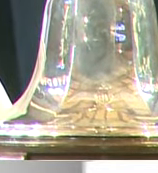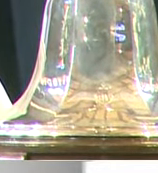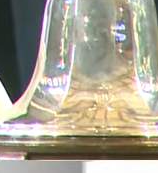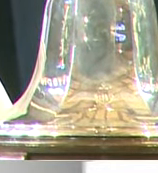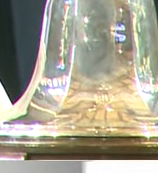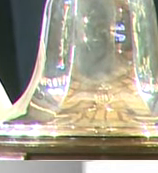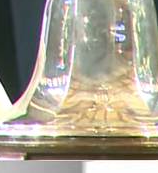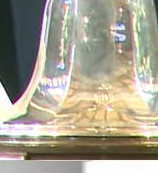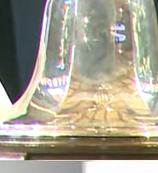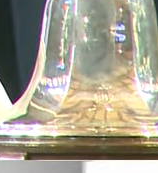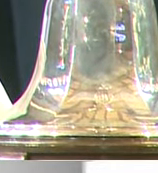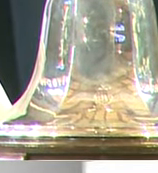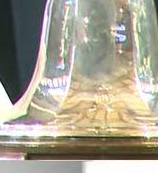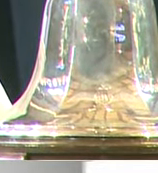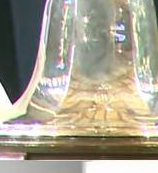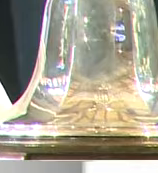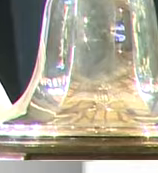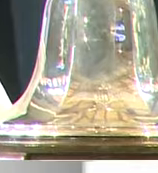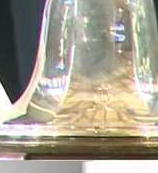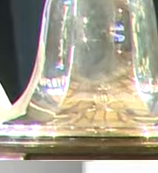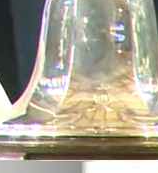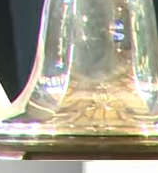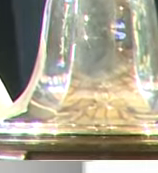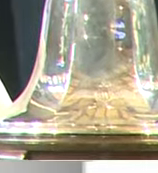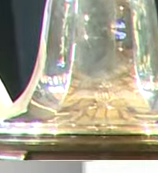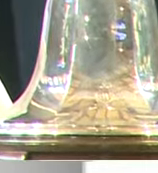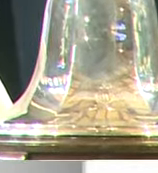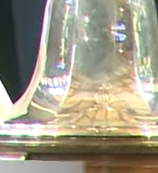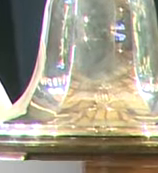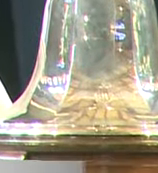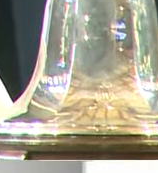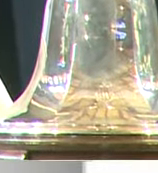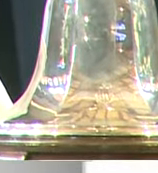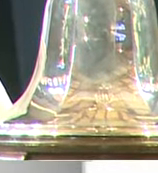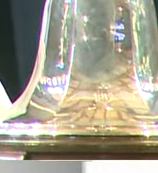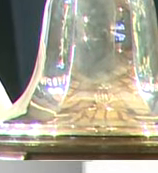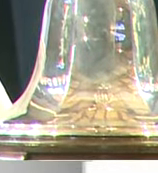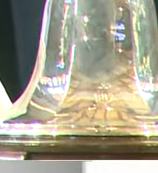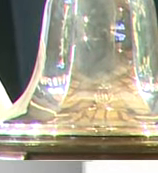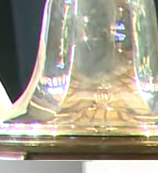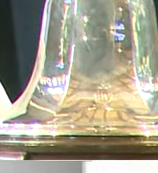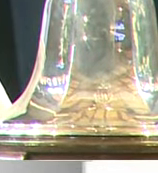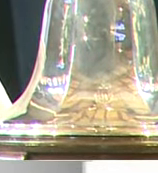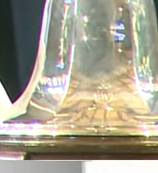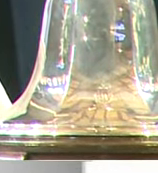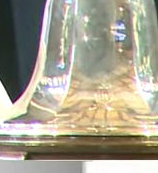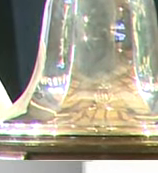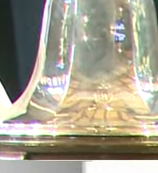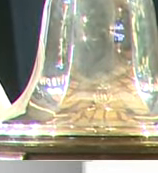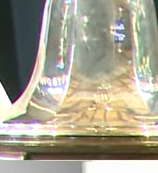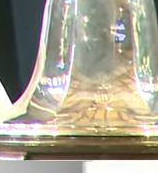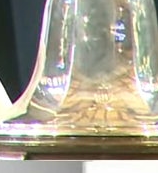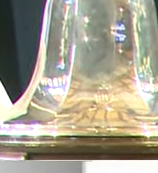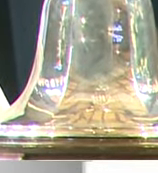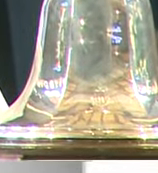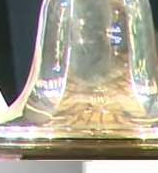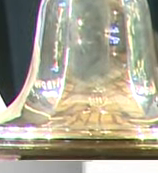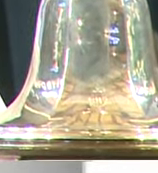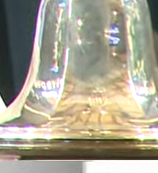do access. I'll only publish the banns of marriage. So we publish the banns of marriage